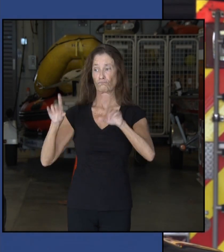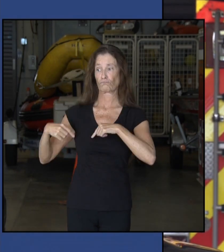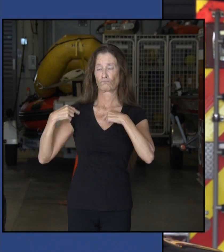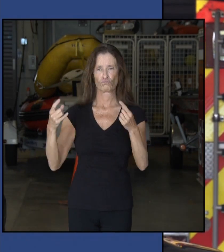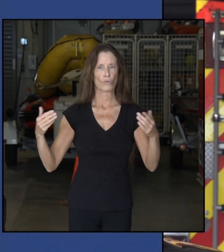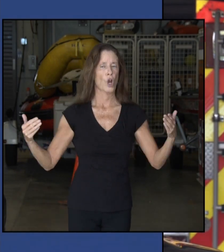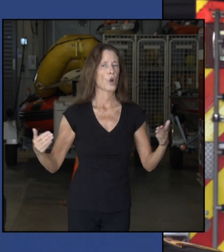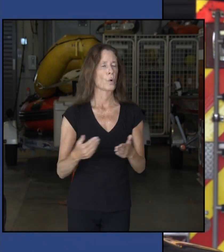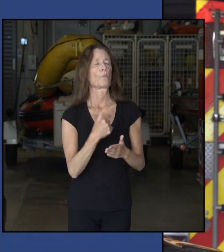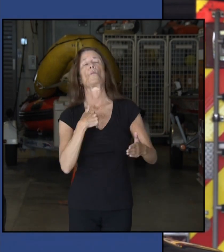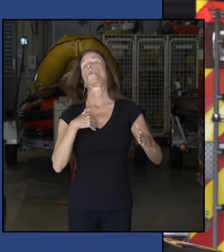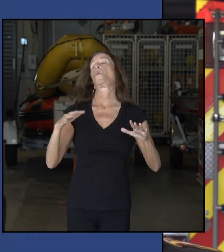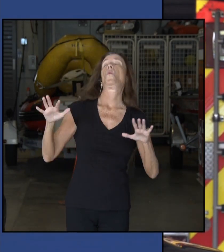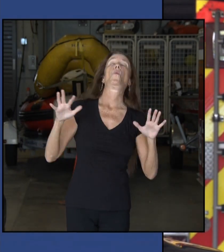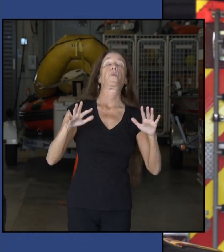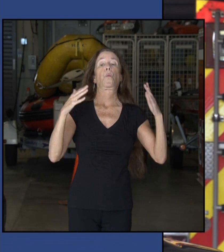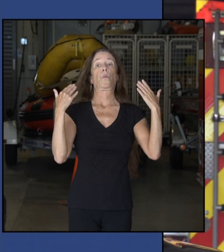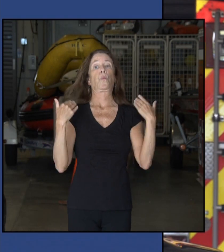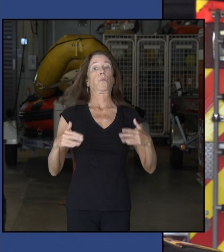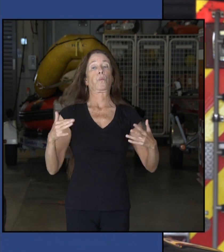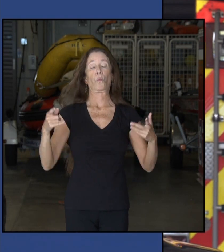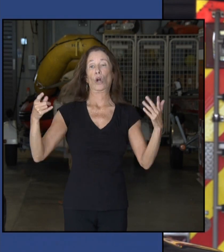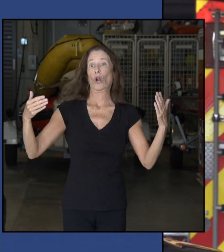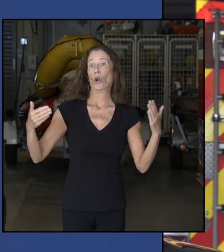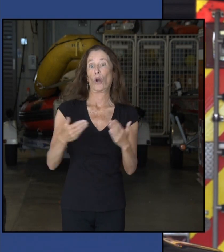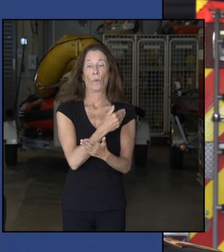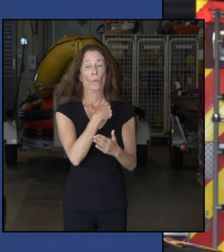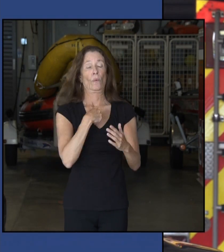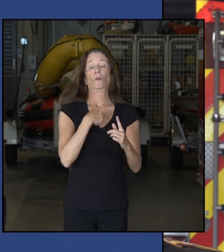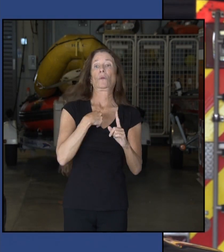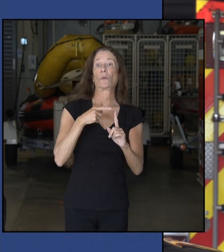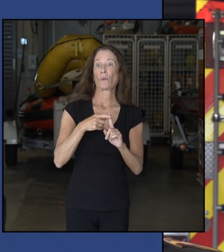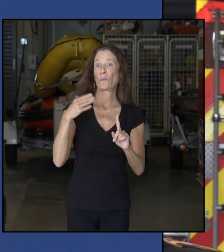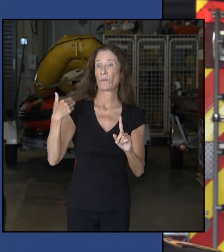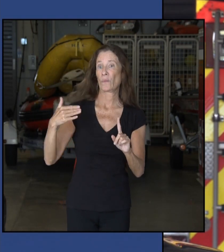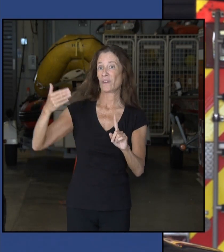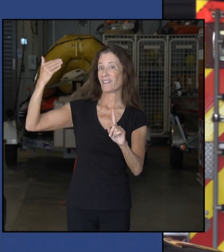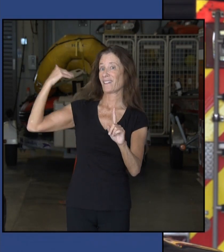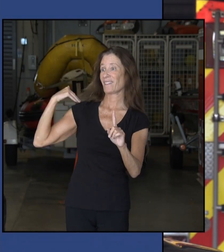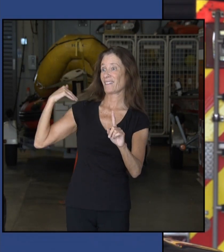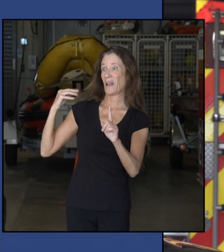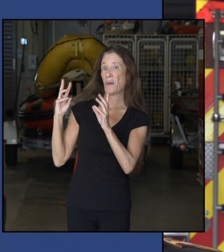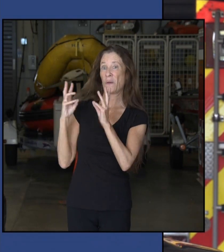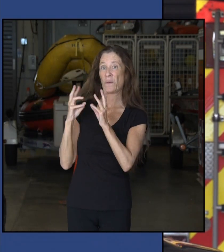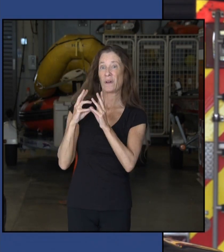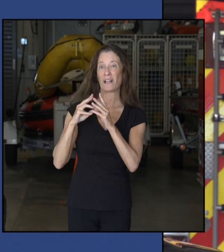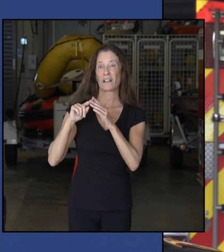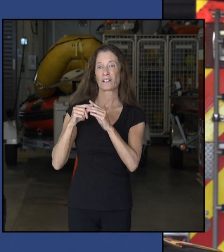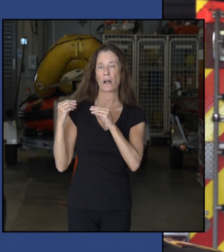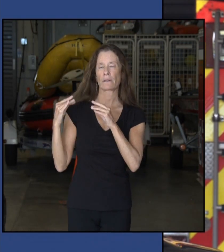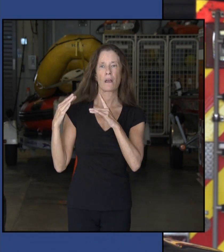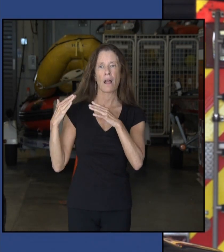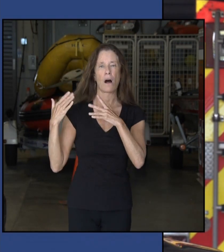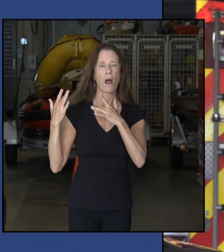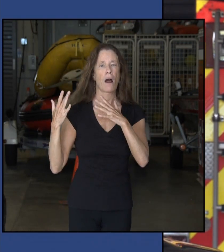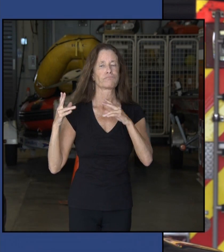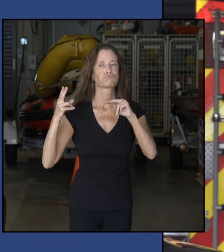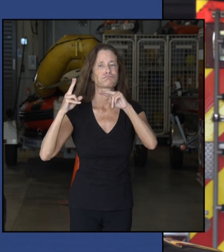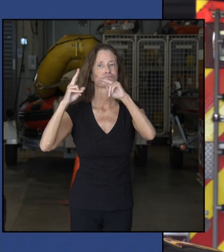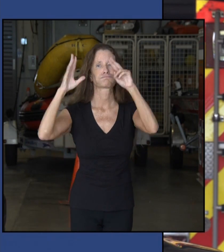winter, when I saw the impending pandemic, I did what I often do to prepare for a crisis as a leader. I made a visit to